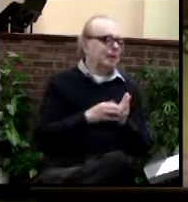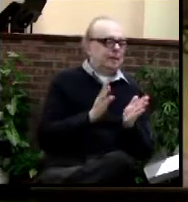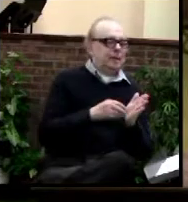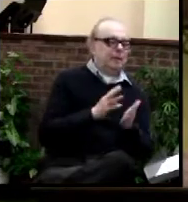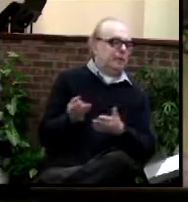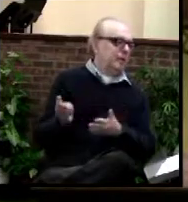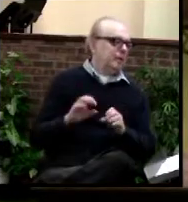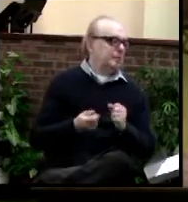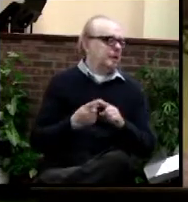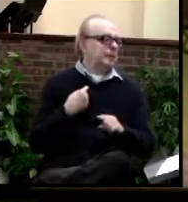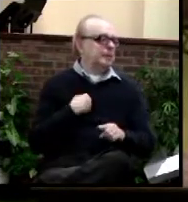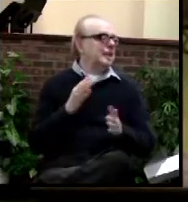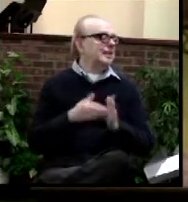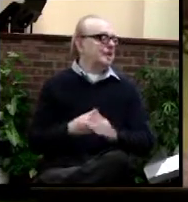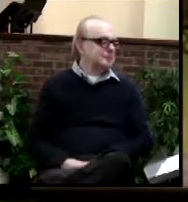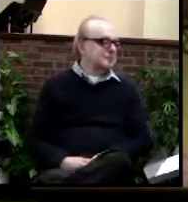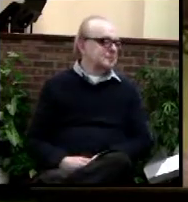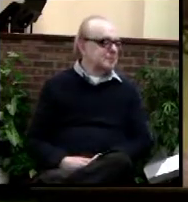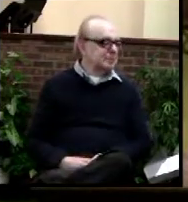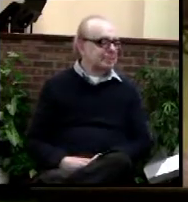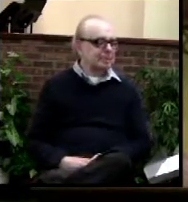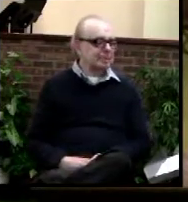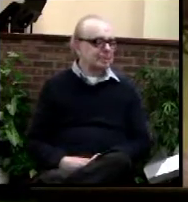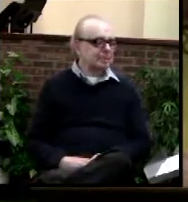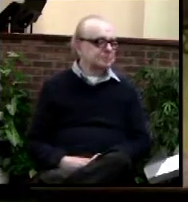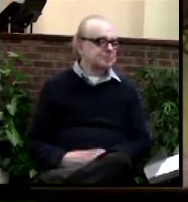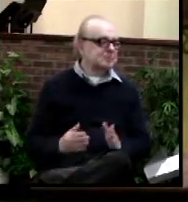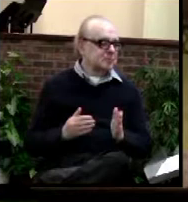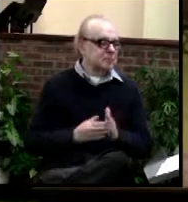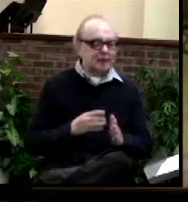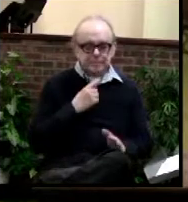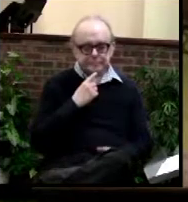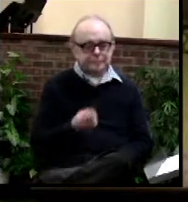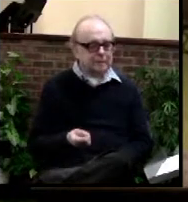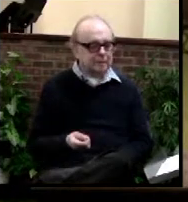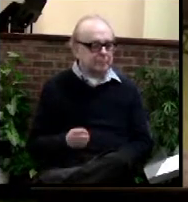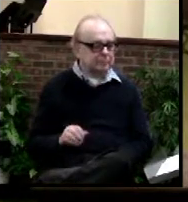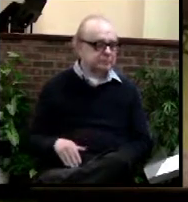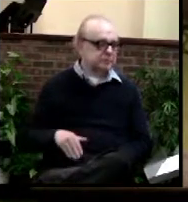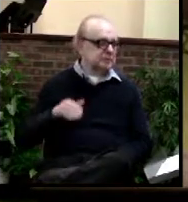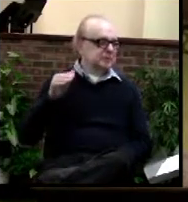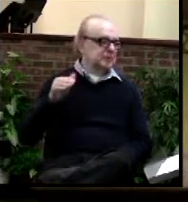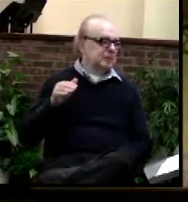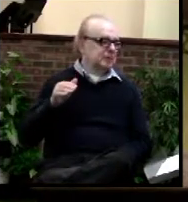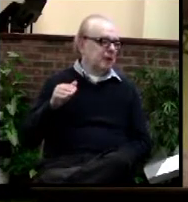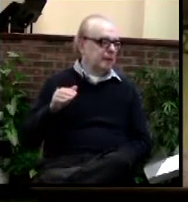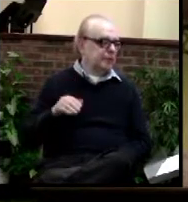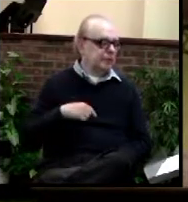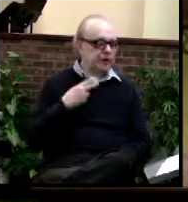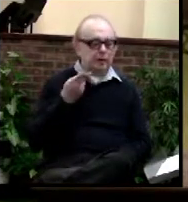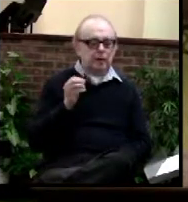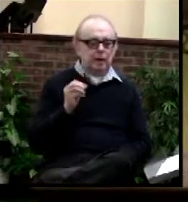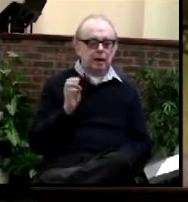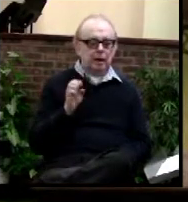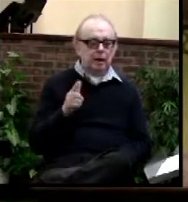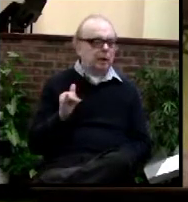with me. And if you ever, I again, will tell you, growing up, I was a very homely-looking individual. I still do not understand why